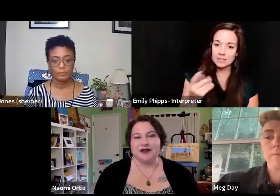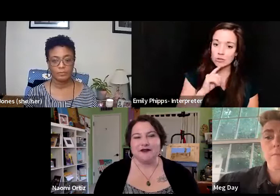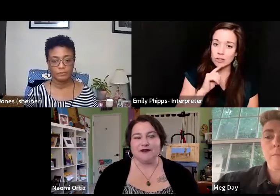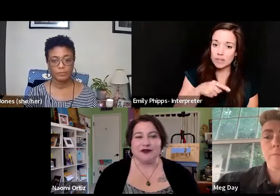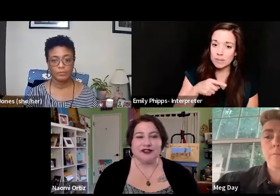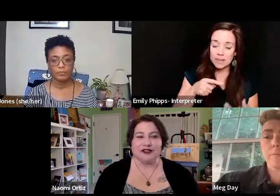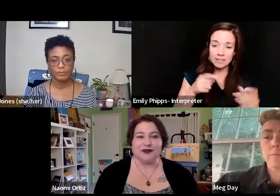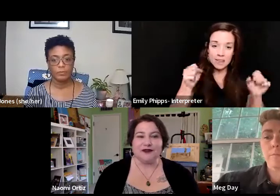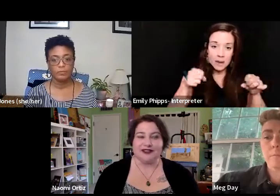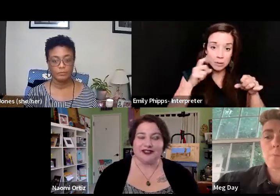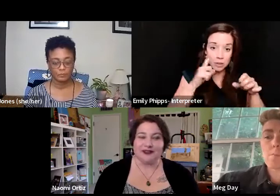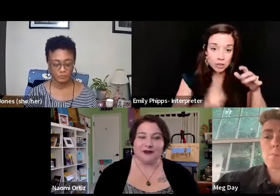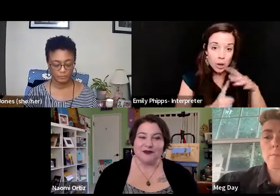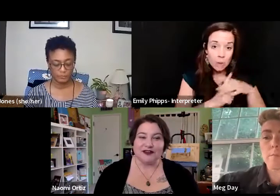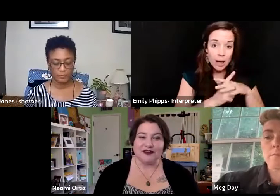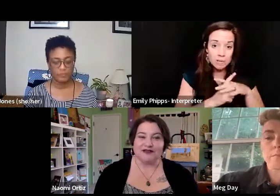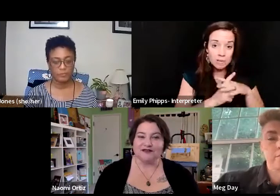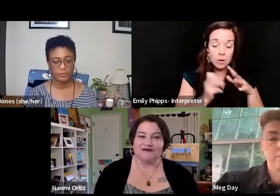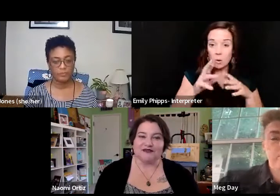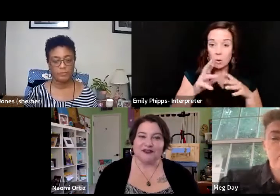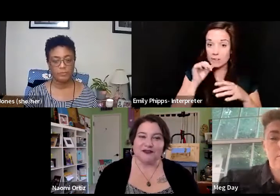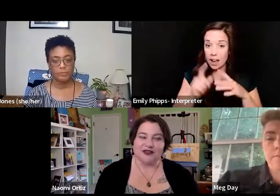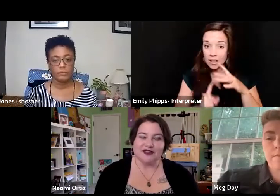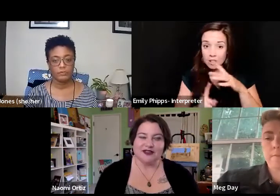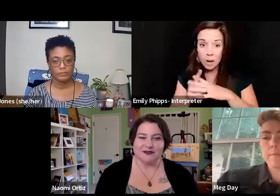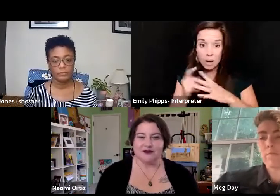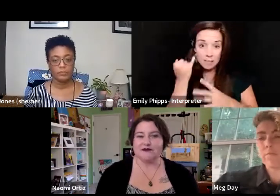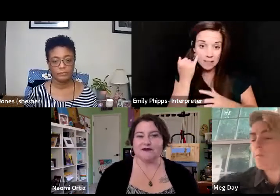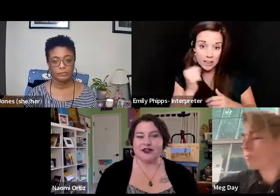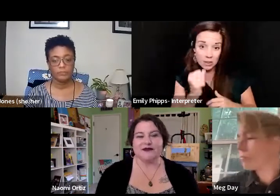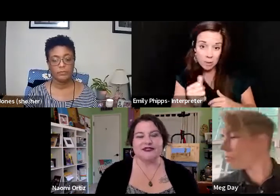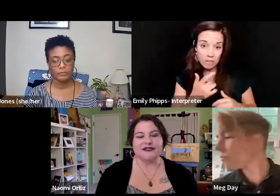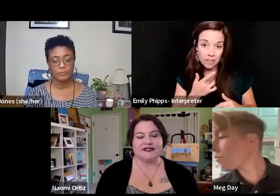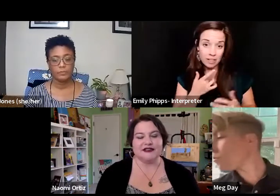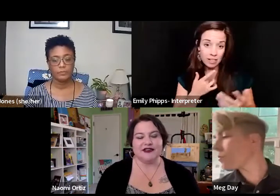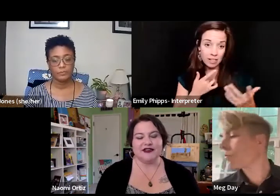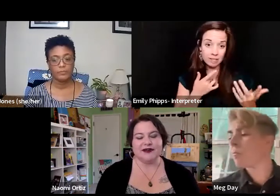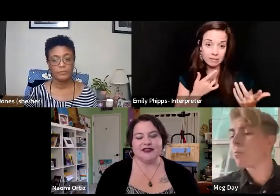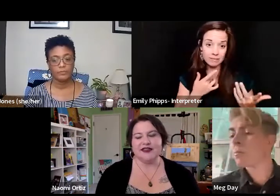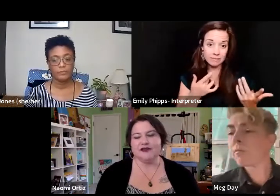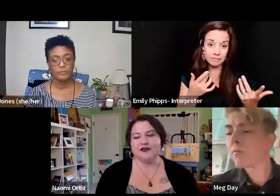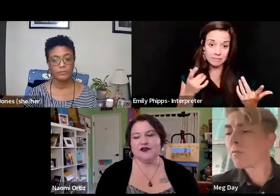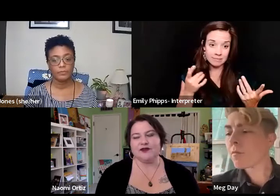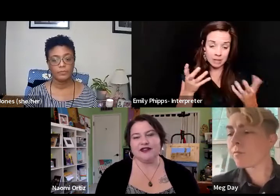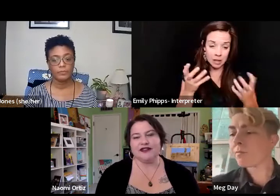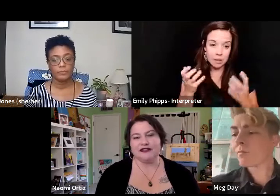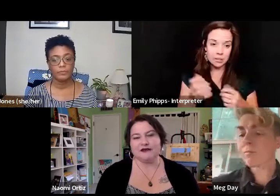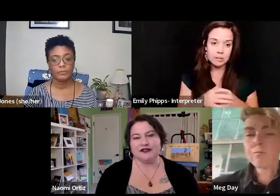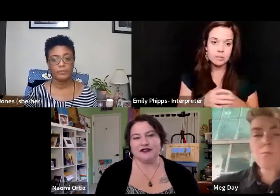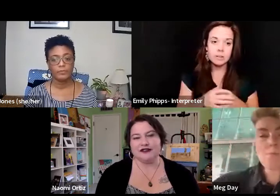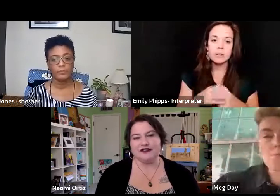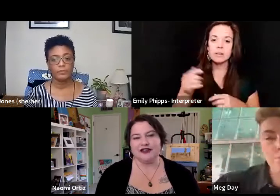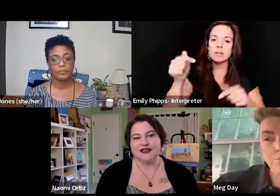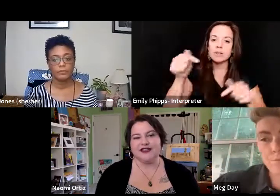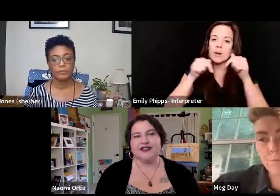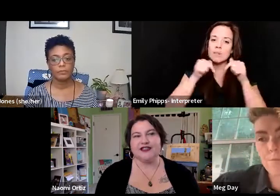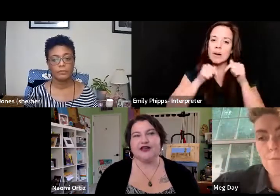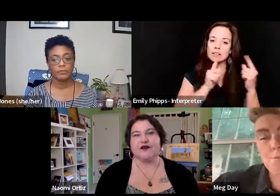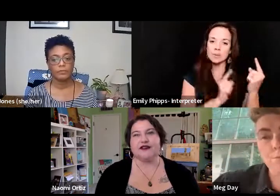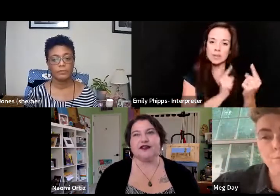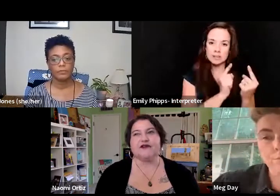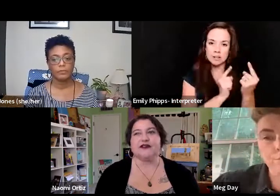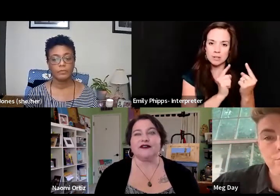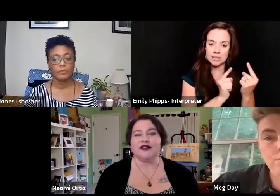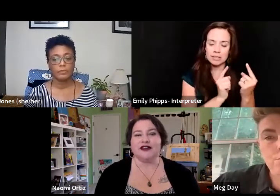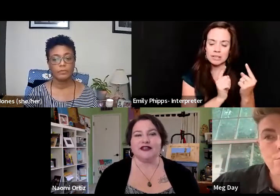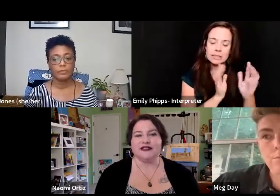able to show up if I want to show up and not show up, if I don't feel up to it, that's been pretty amazing. Um, I think with going back to in-person, the thing